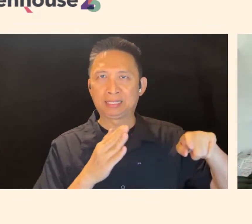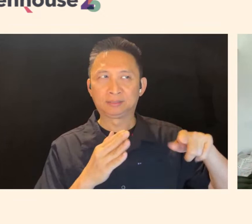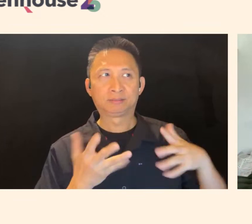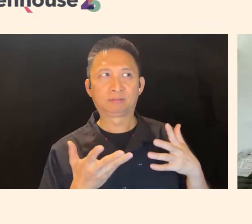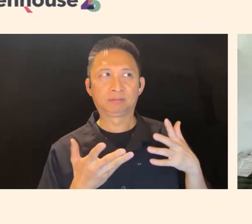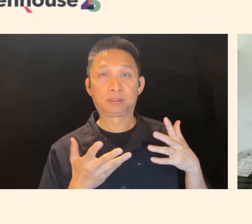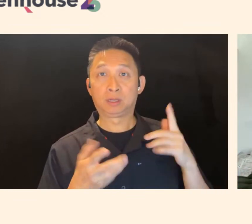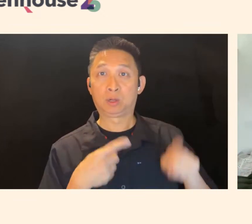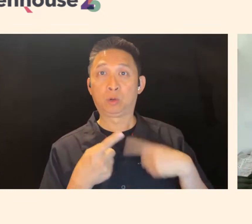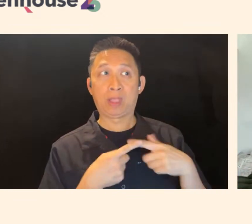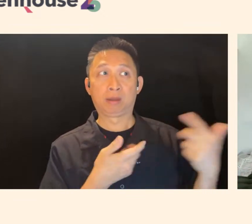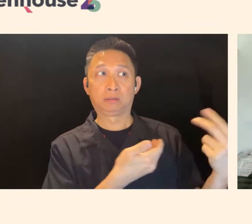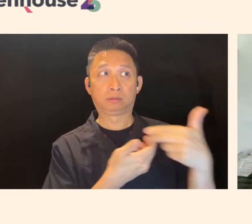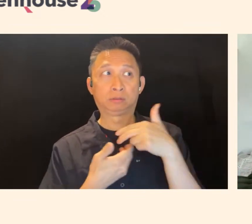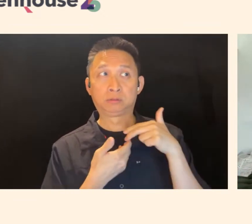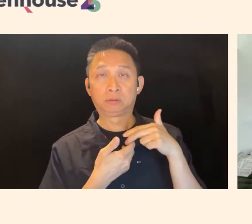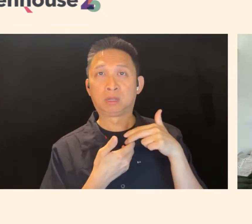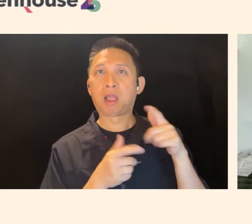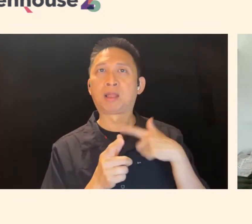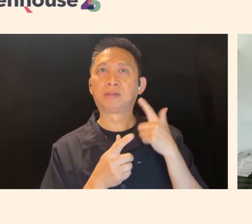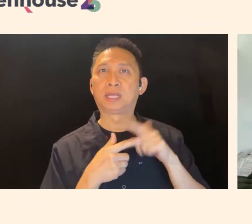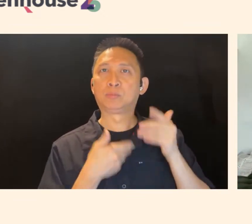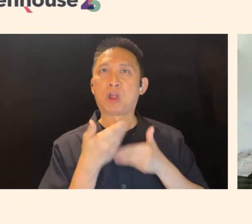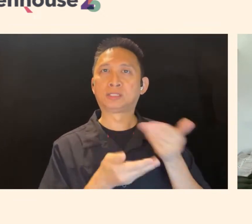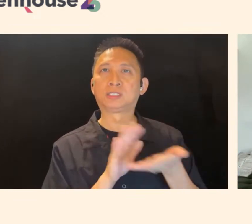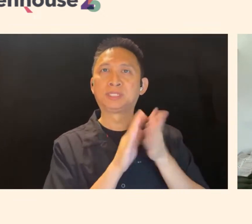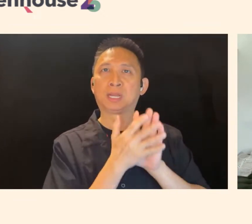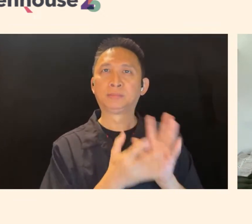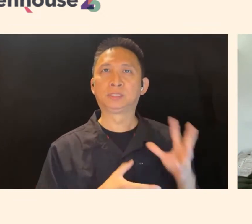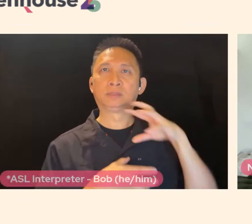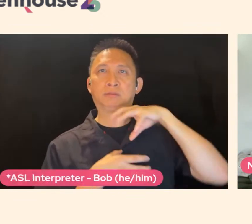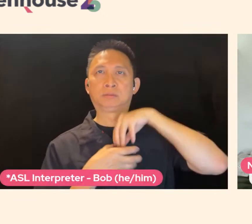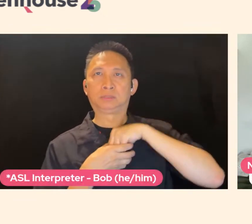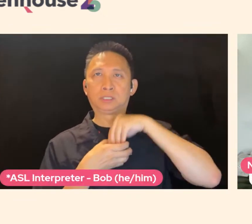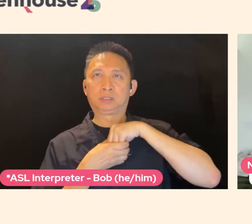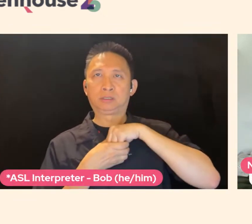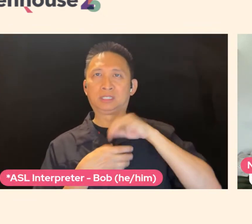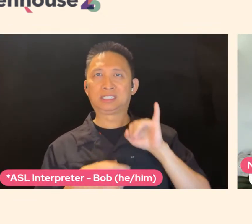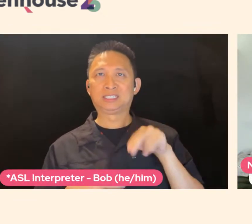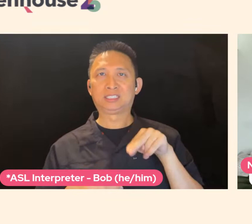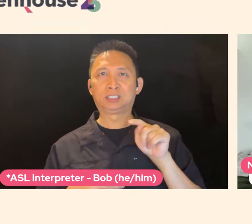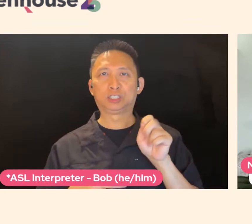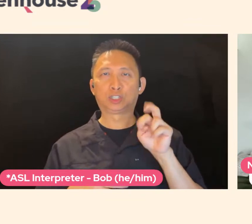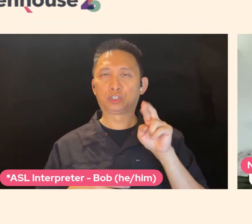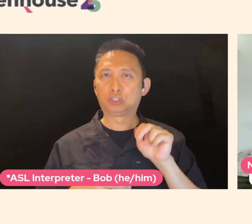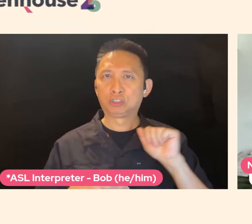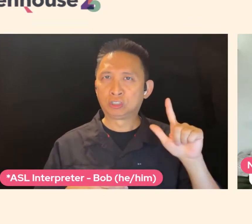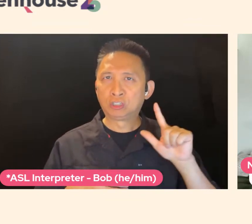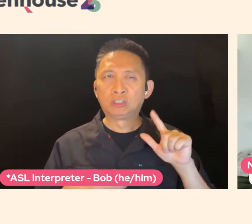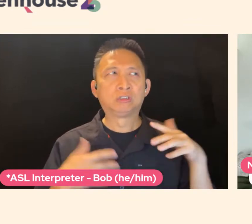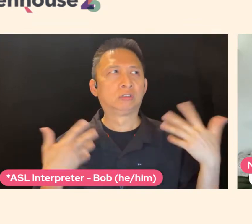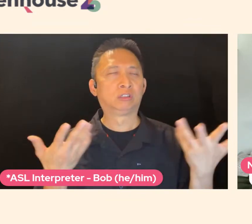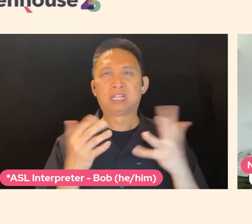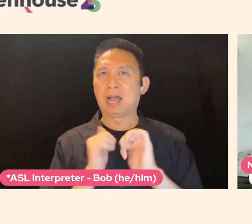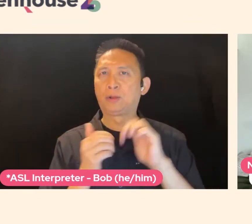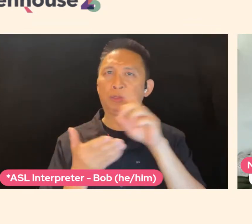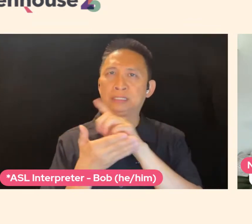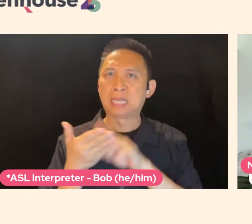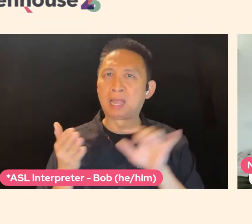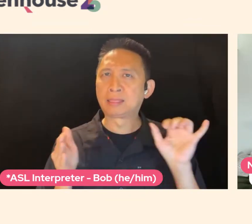joined the co-op, especially after an orientation? How do you design a collective continuing to assess the needs of community and